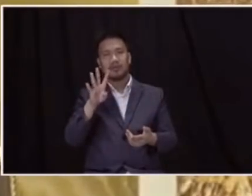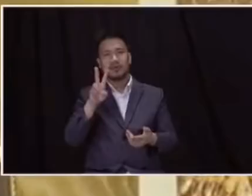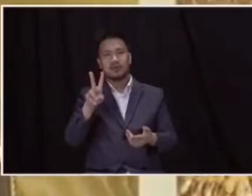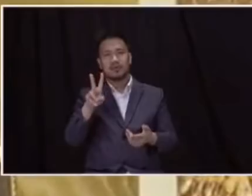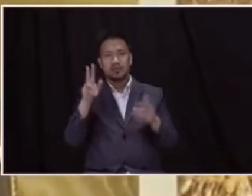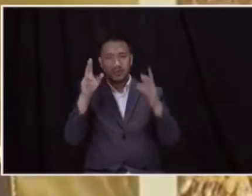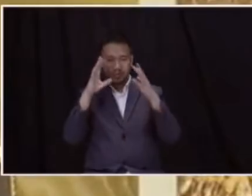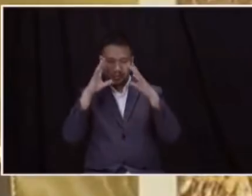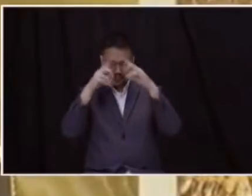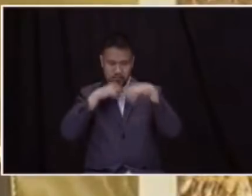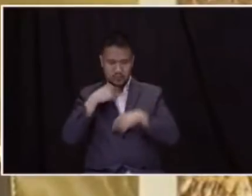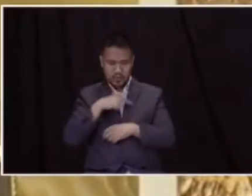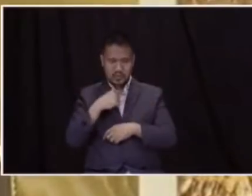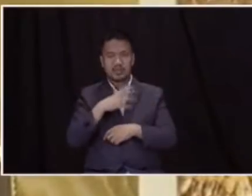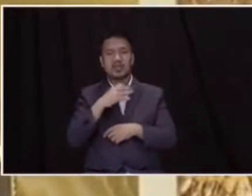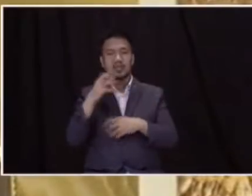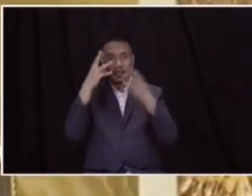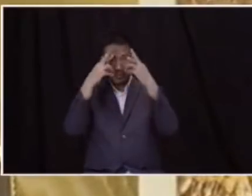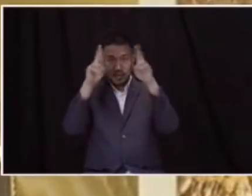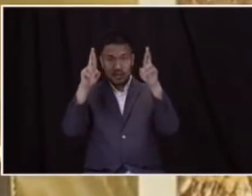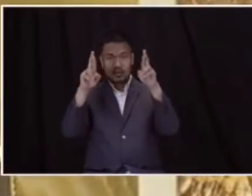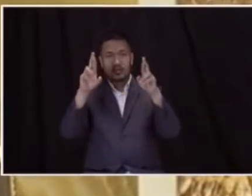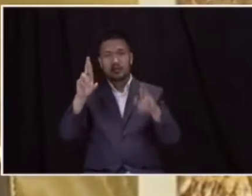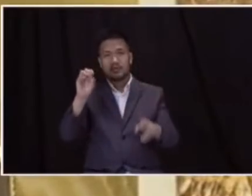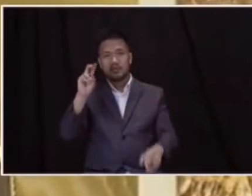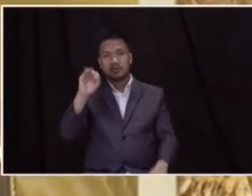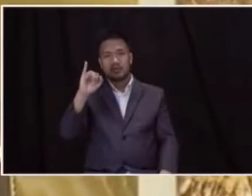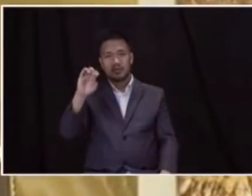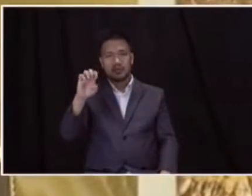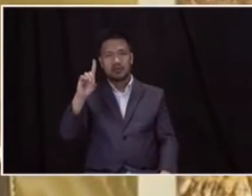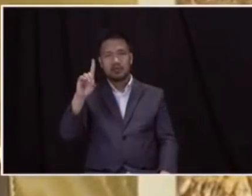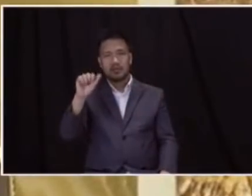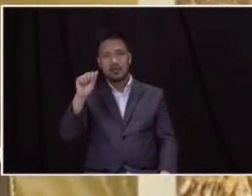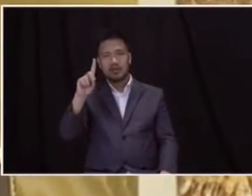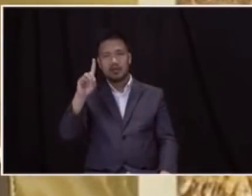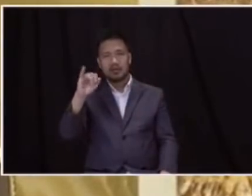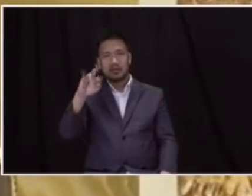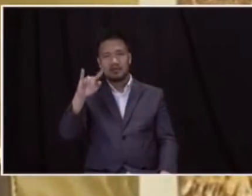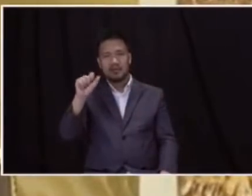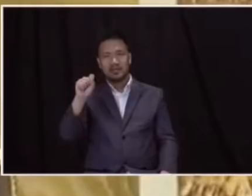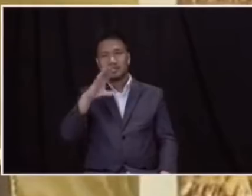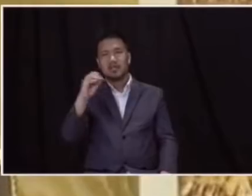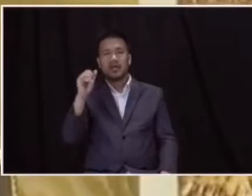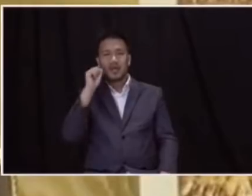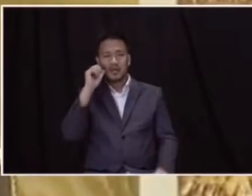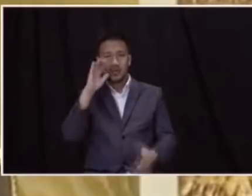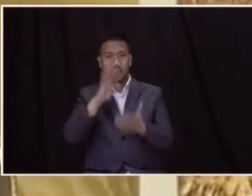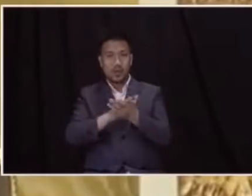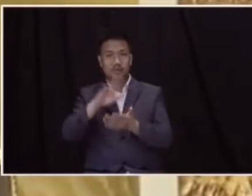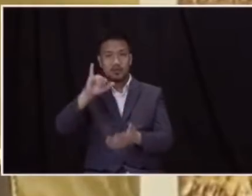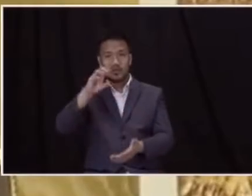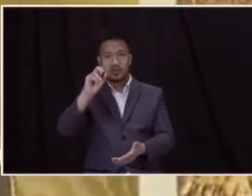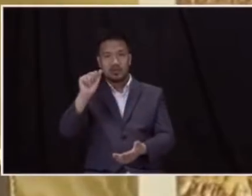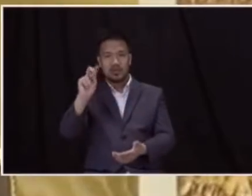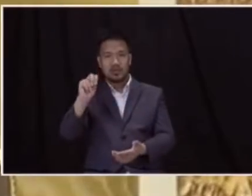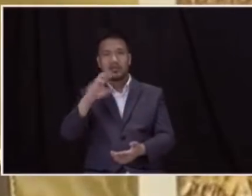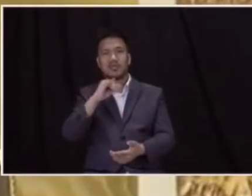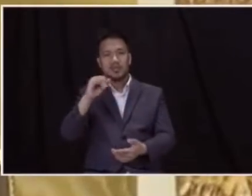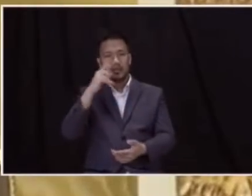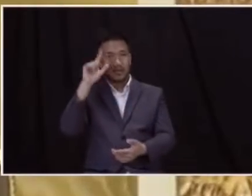City, Honorable Ronnie de Divas and his wife, Joan, and the governor of